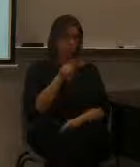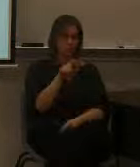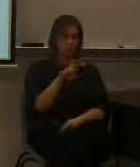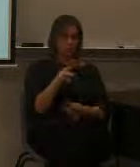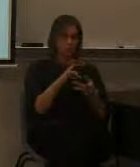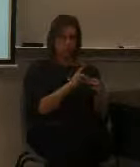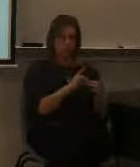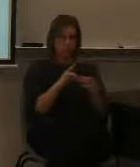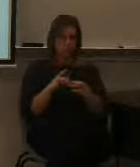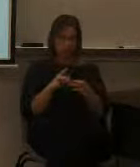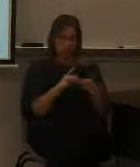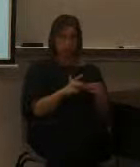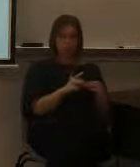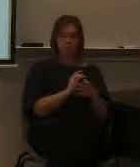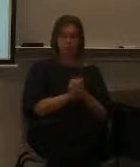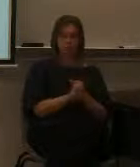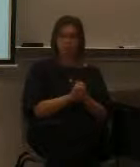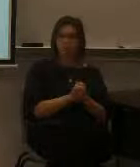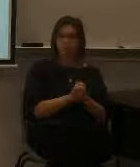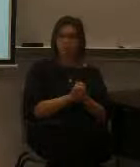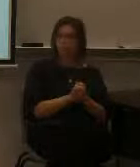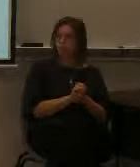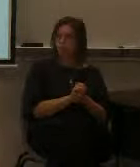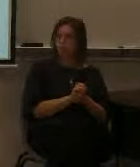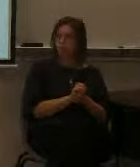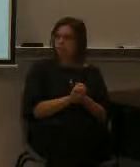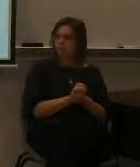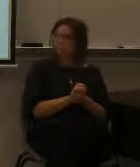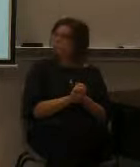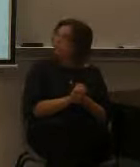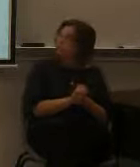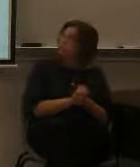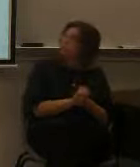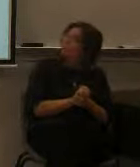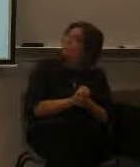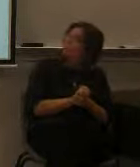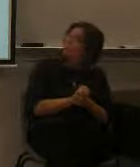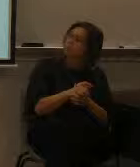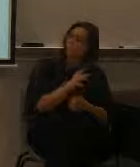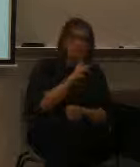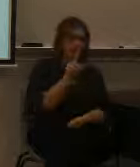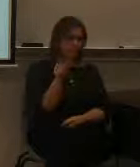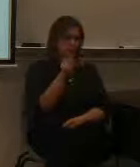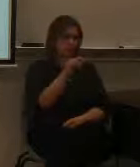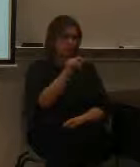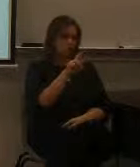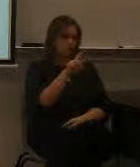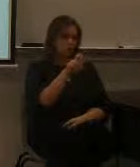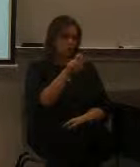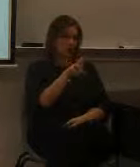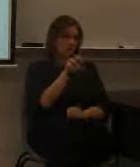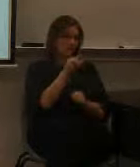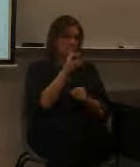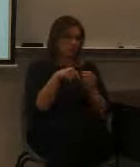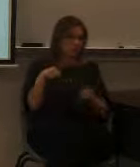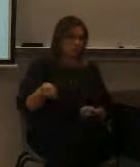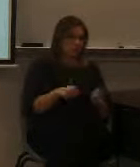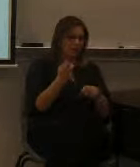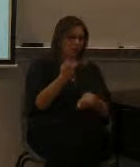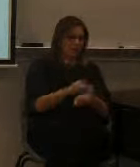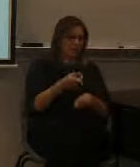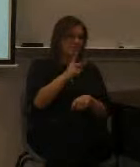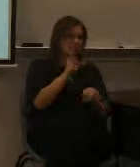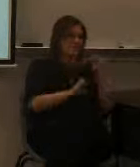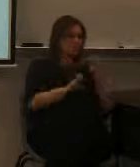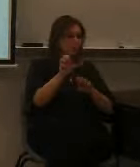may have shoveled rocks out there. Have any of you done that? Yeah, so Trevor can tell you about shoveling these rocks. It's not easy. Essentially, these are just experimental